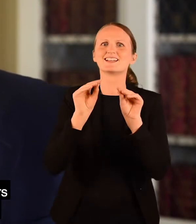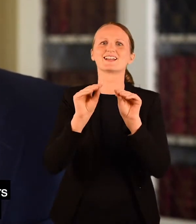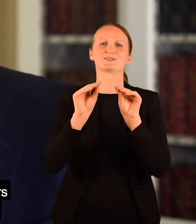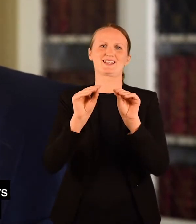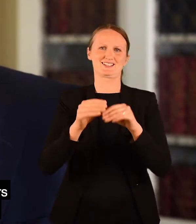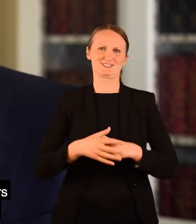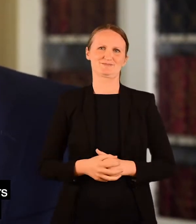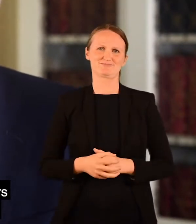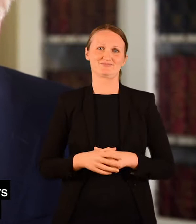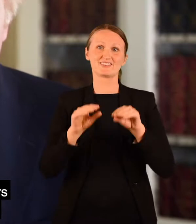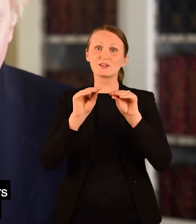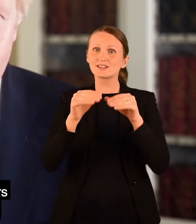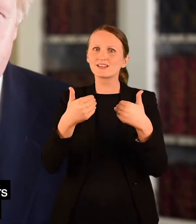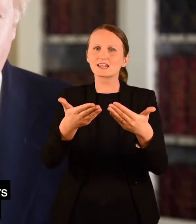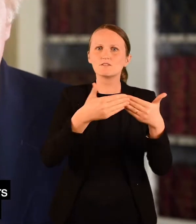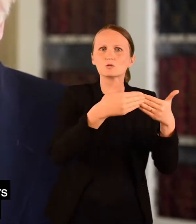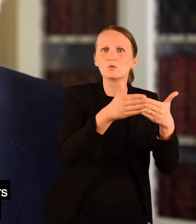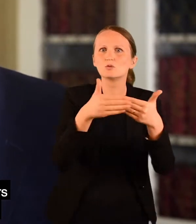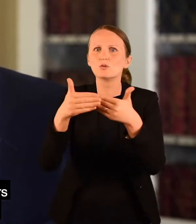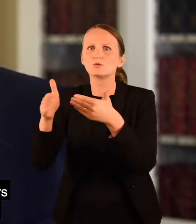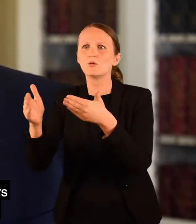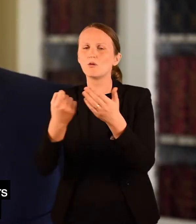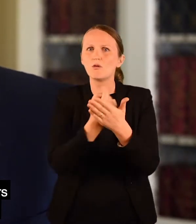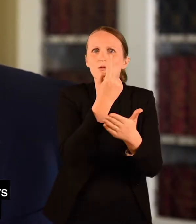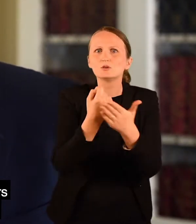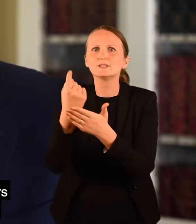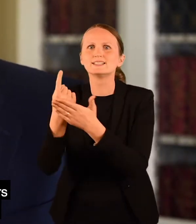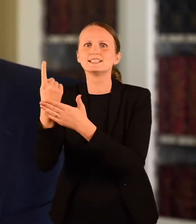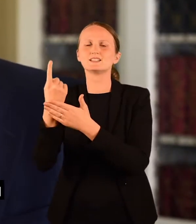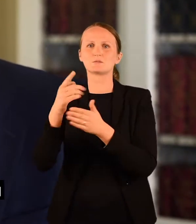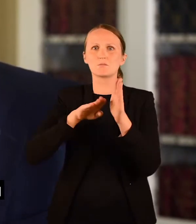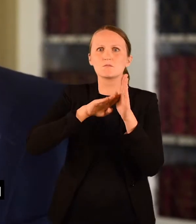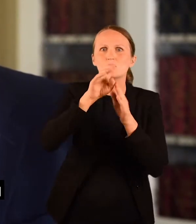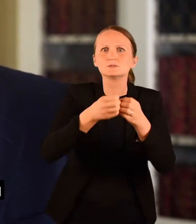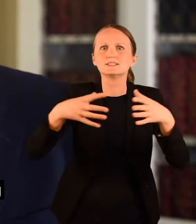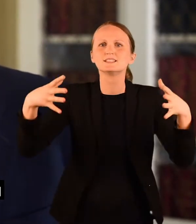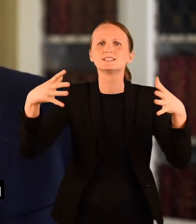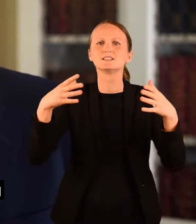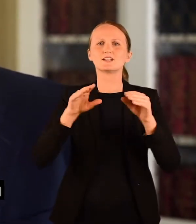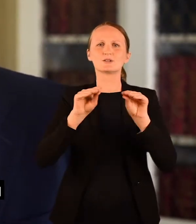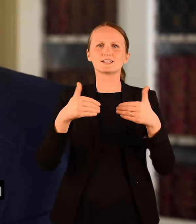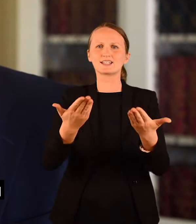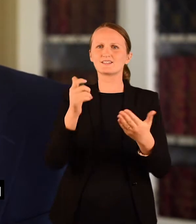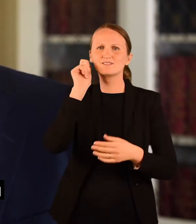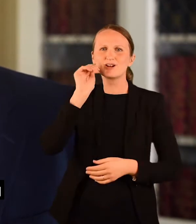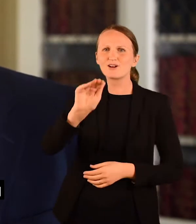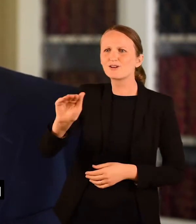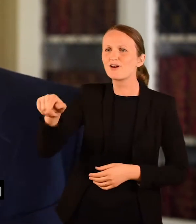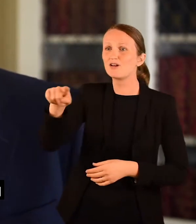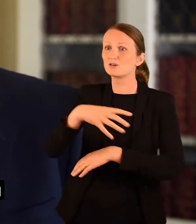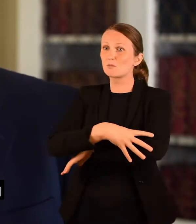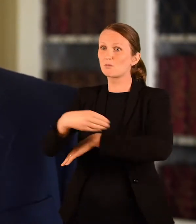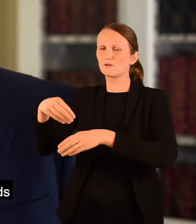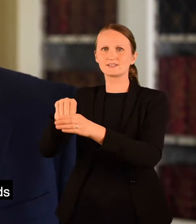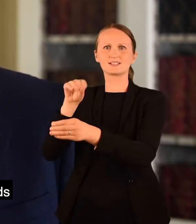It's education that unlocks doors to opportunity and prosperity. It's education that allows a girl to escape